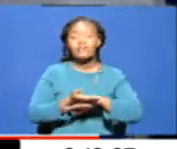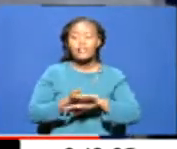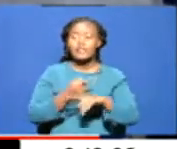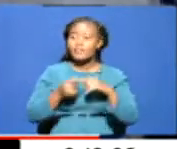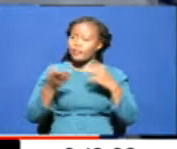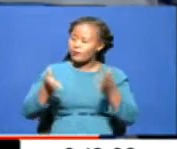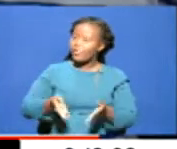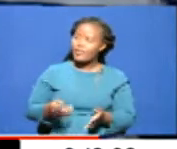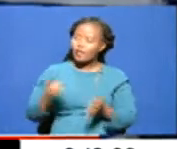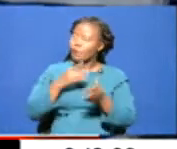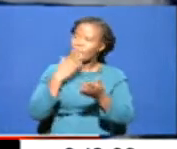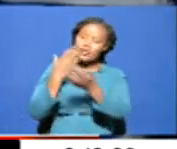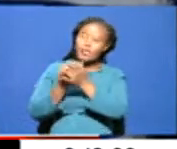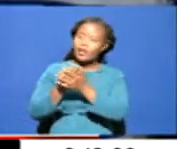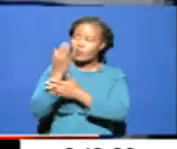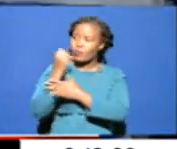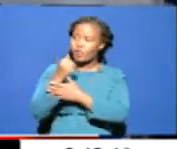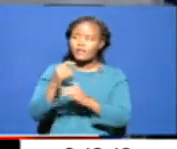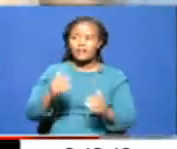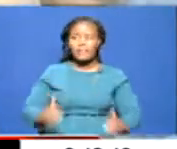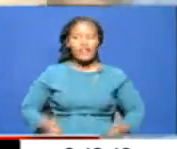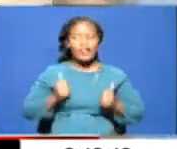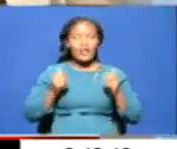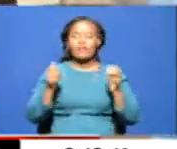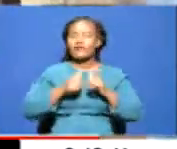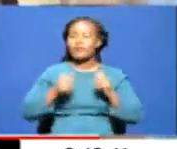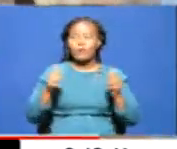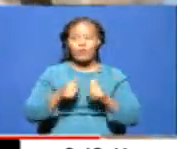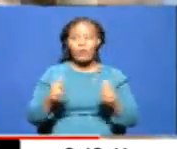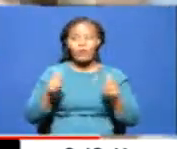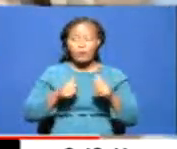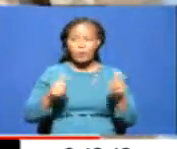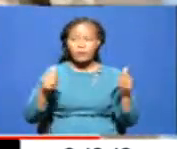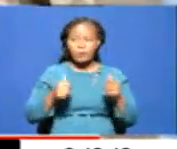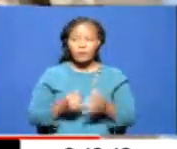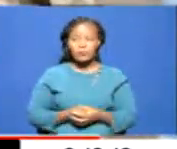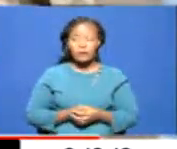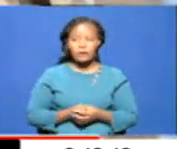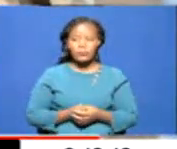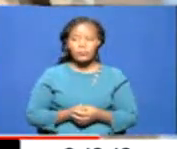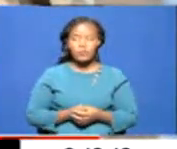hai sote, so we don't take it for granted.